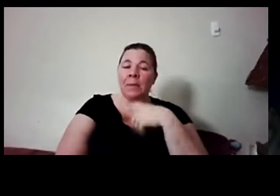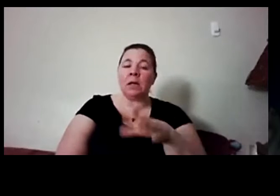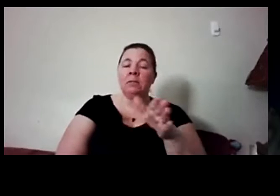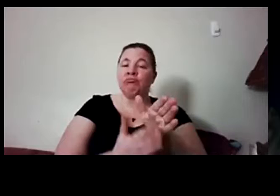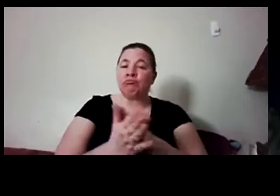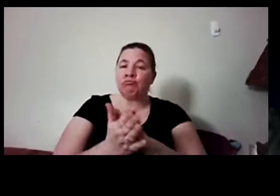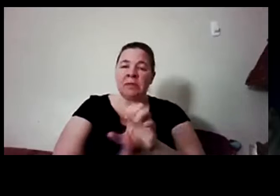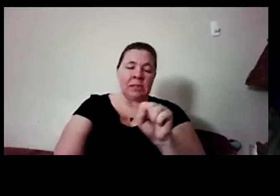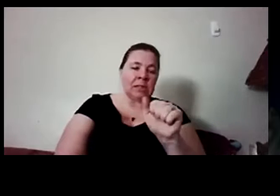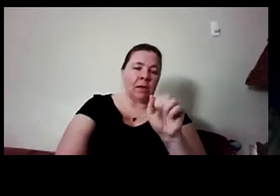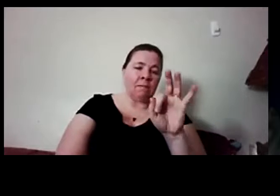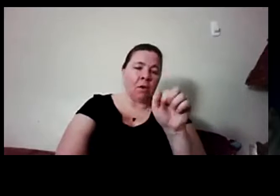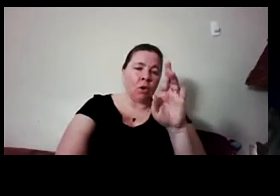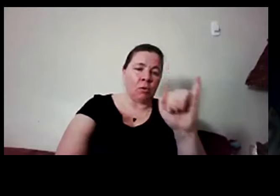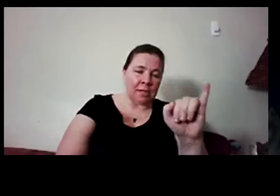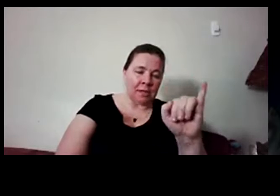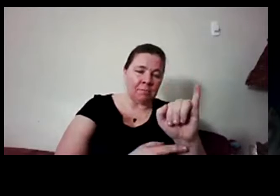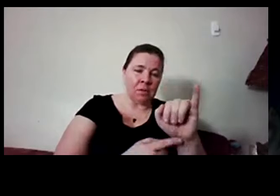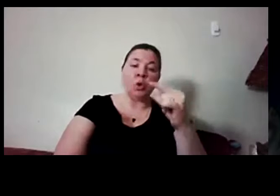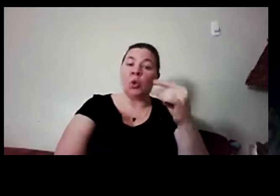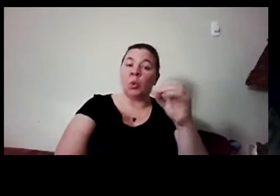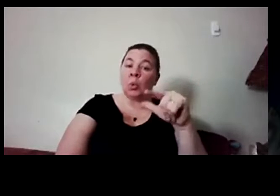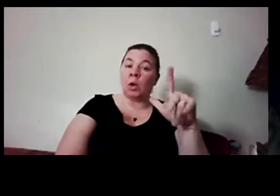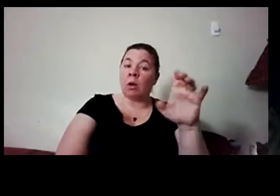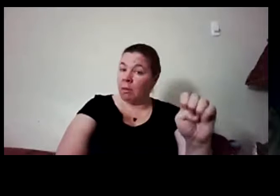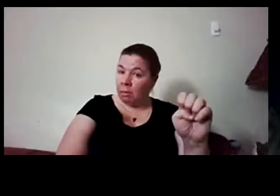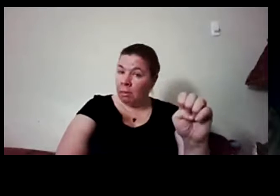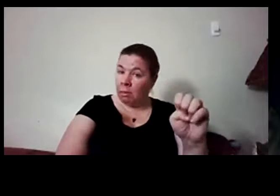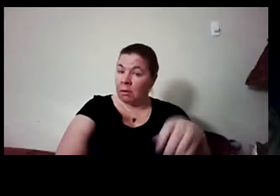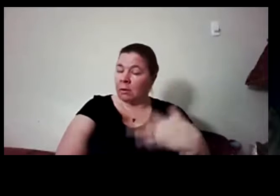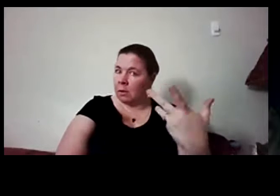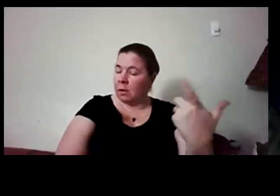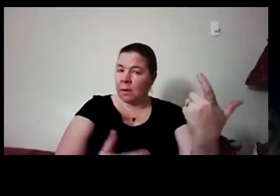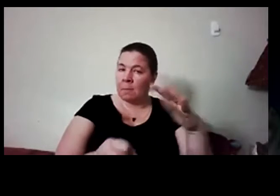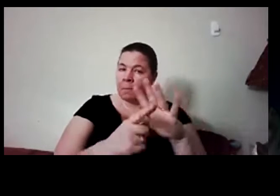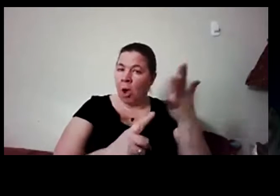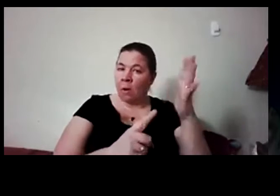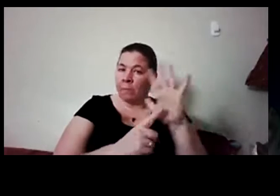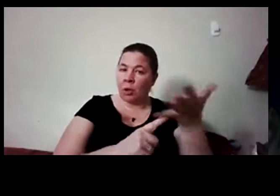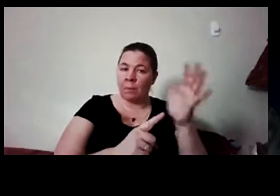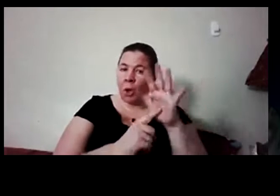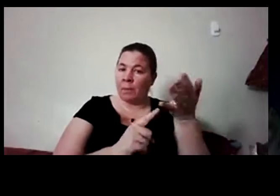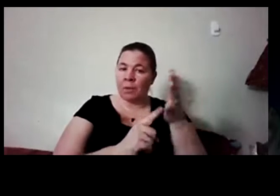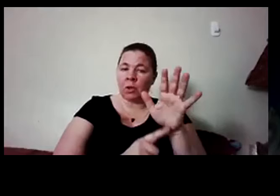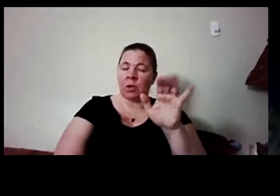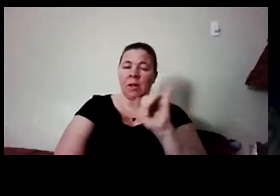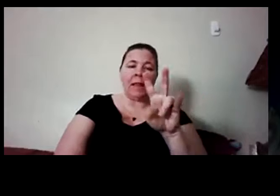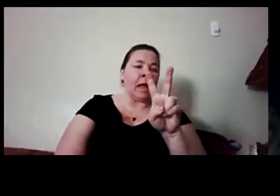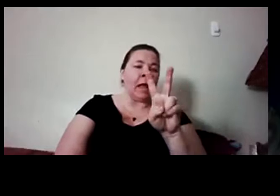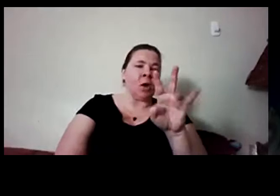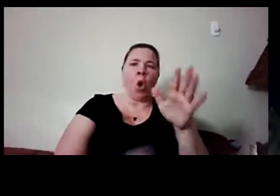we know of Safari. Okay? We know of Google. Google is so popular these days. It's like a verb these